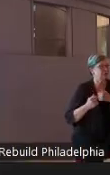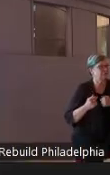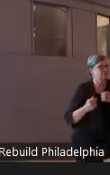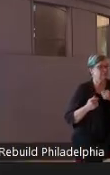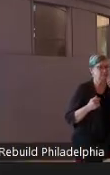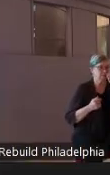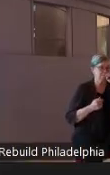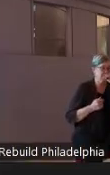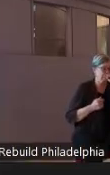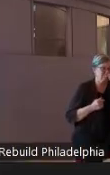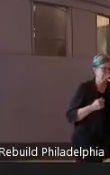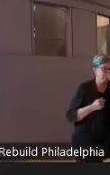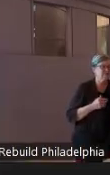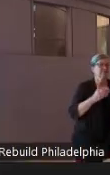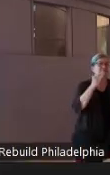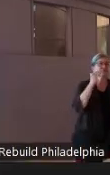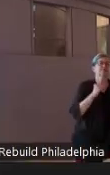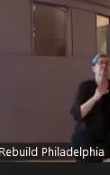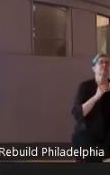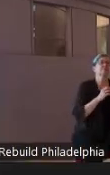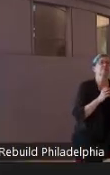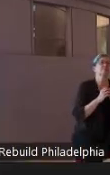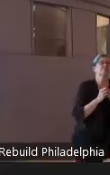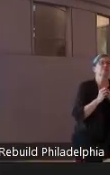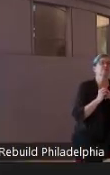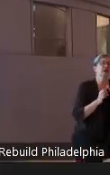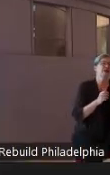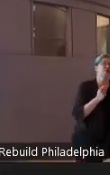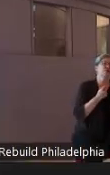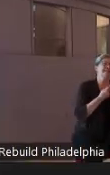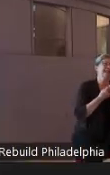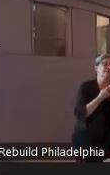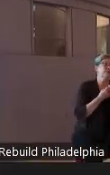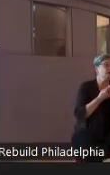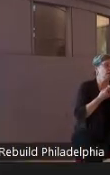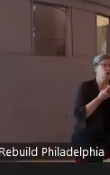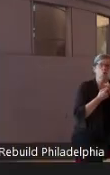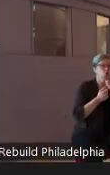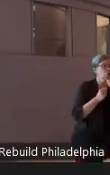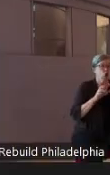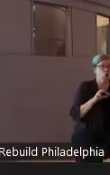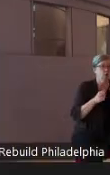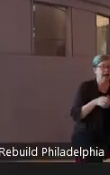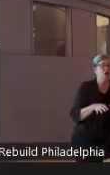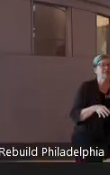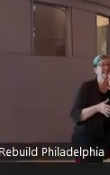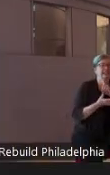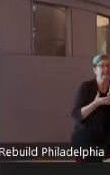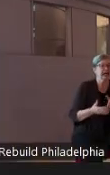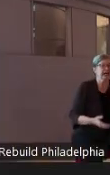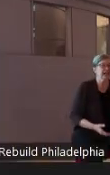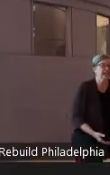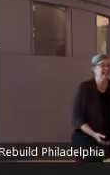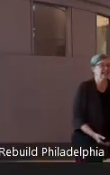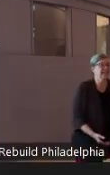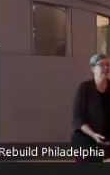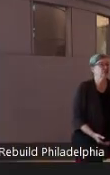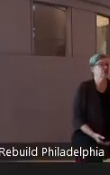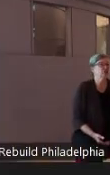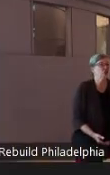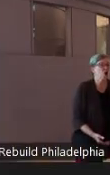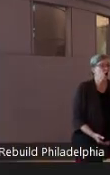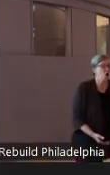apologize. Another team whose participation none of this would have been possible, the design team of Digsaw,